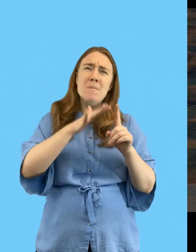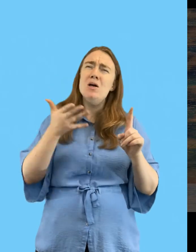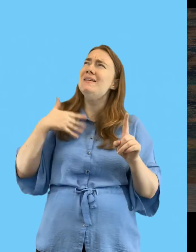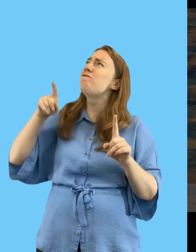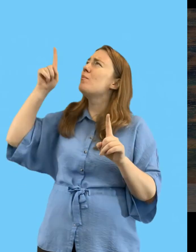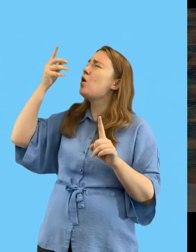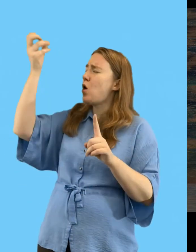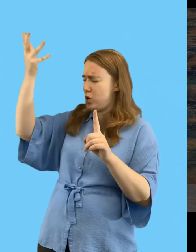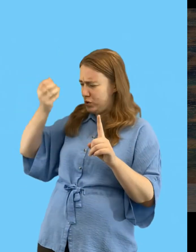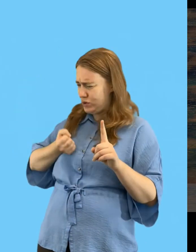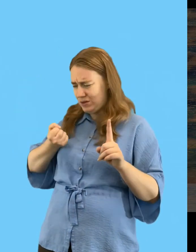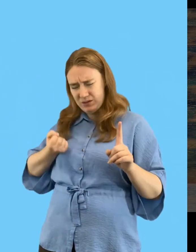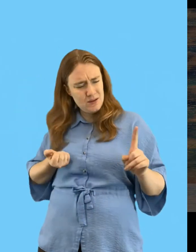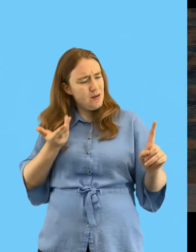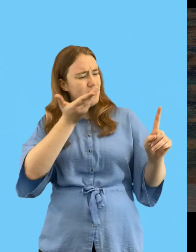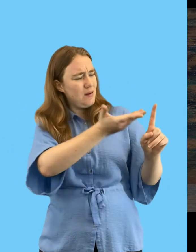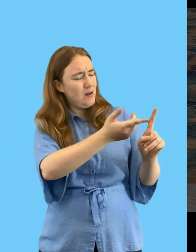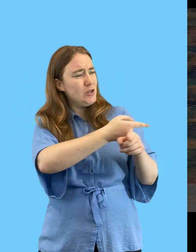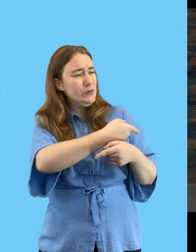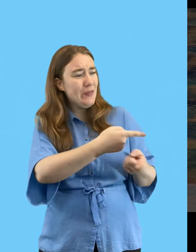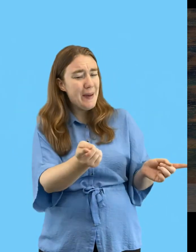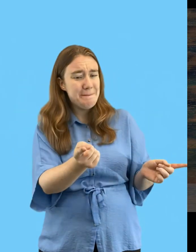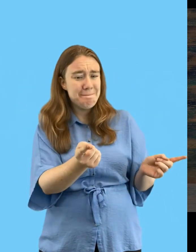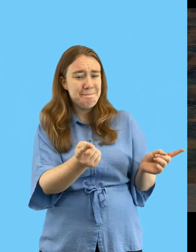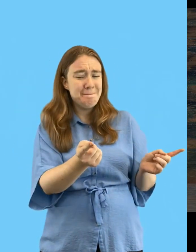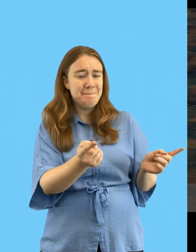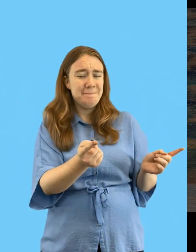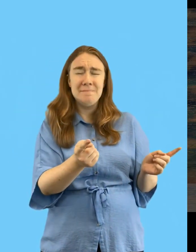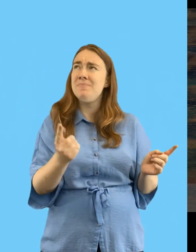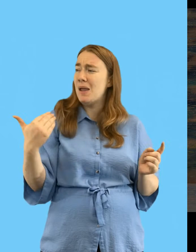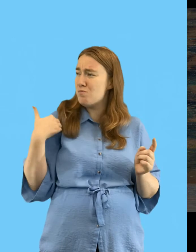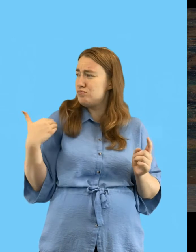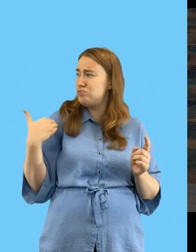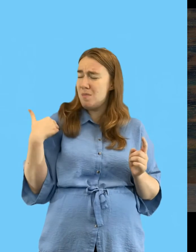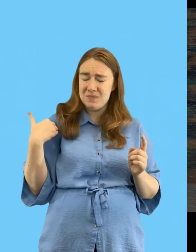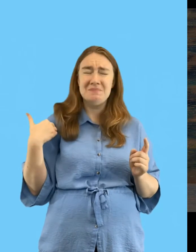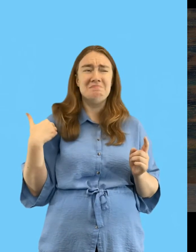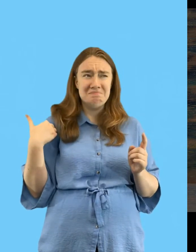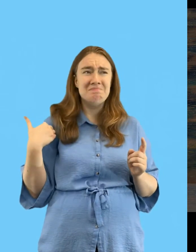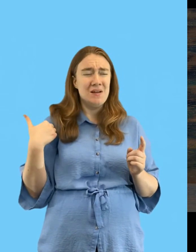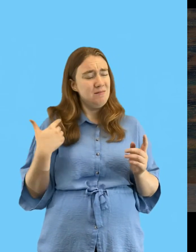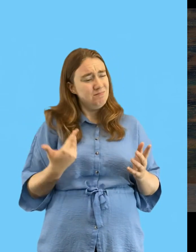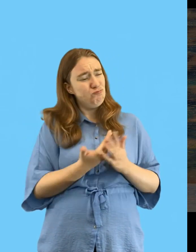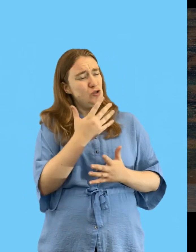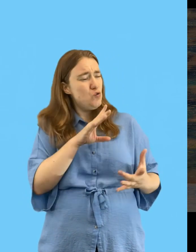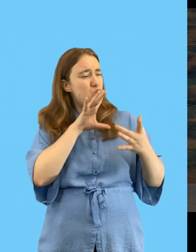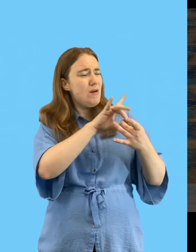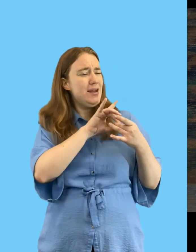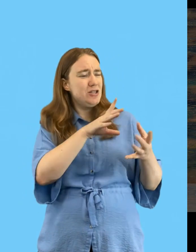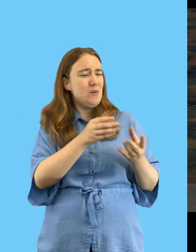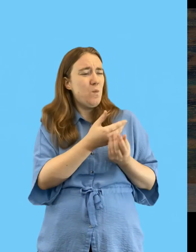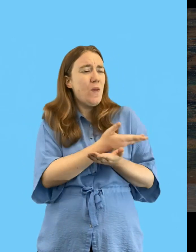I've received through Jesus to them? Is there someone that God is prompting you to seek to restore that relationship